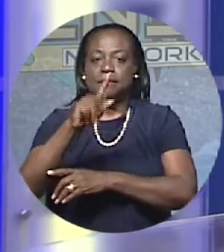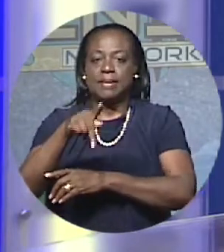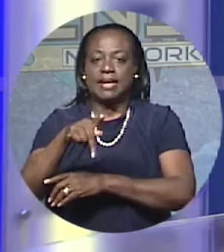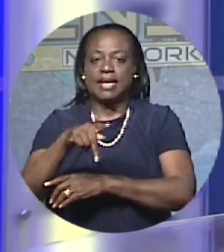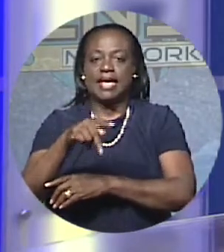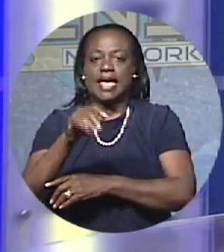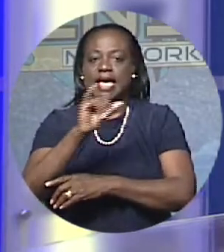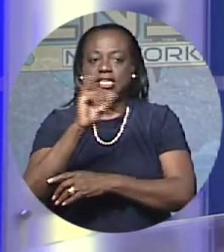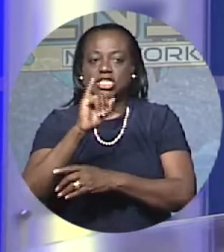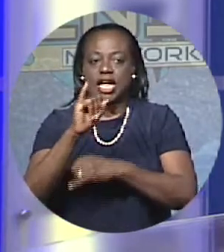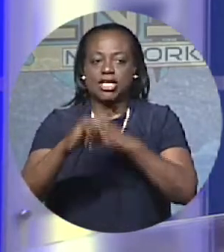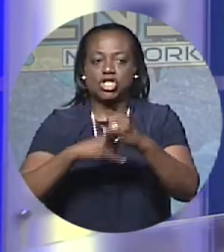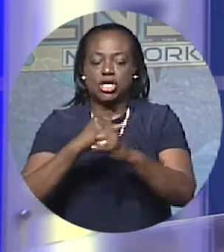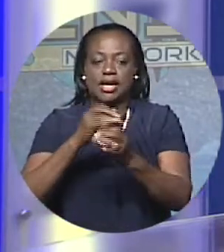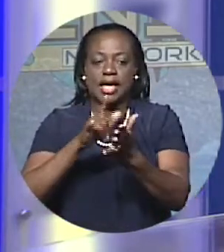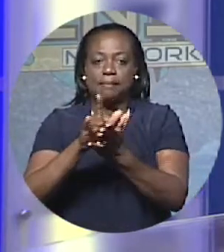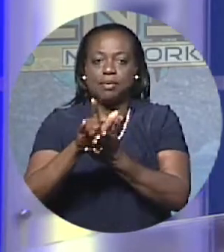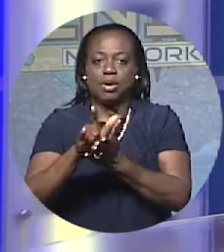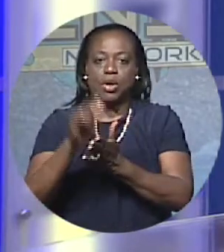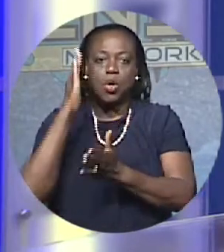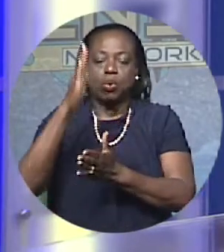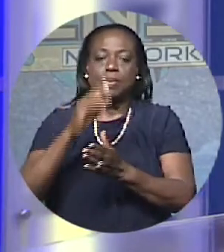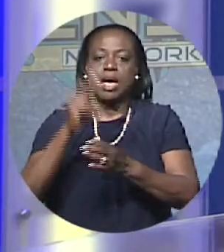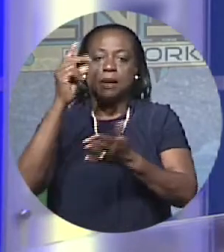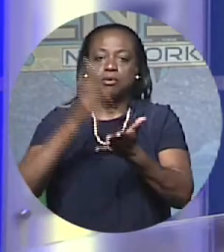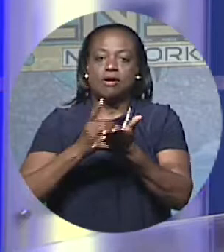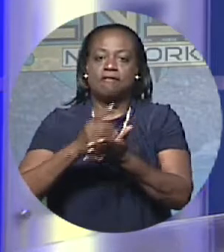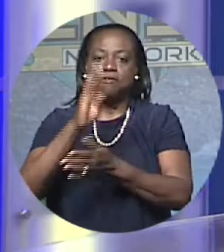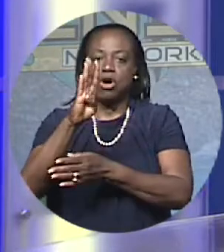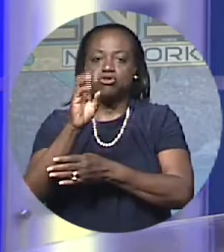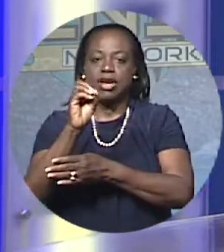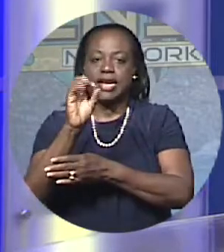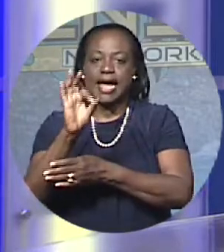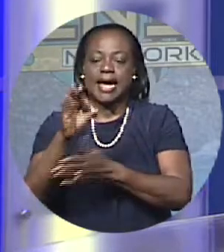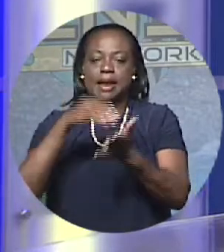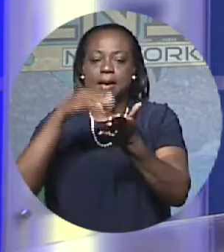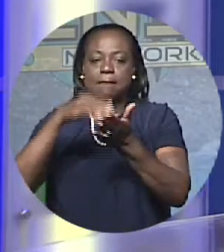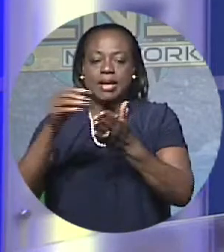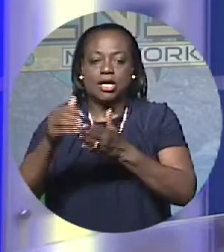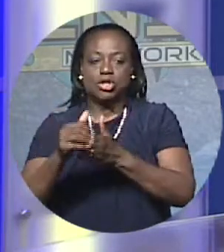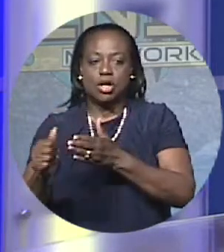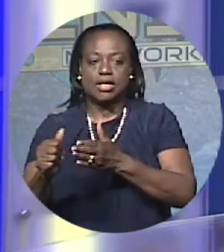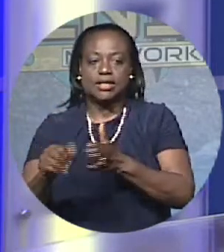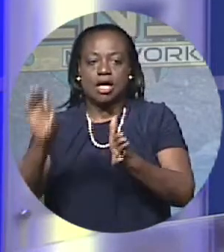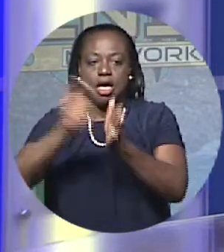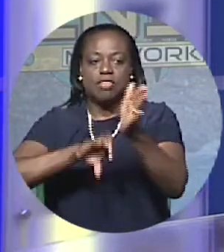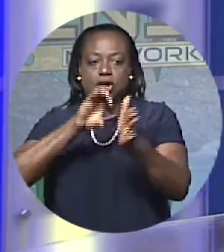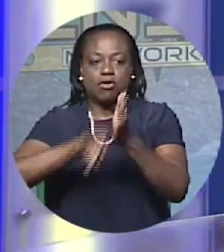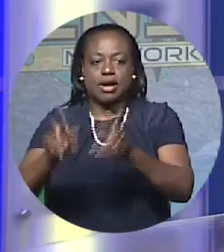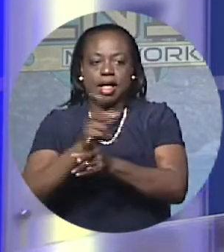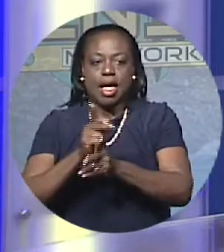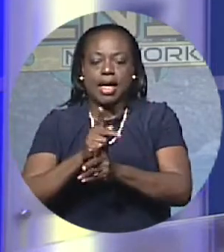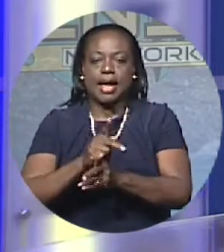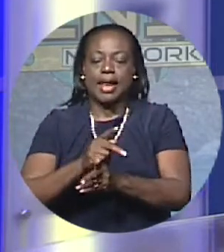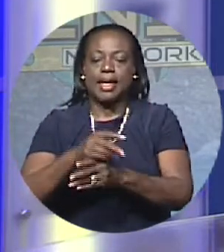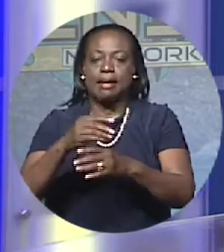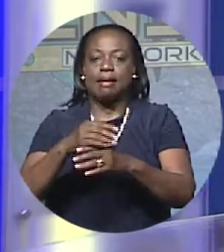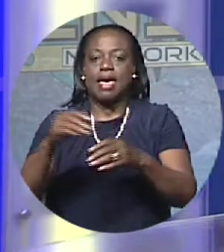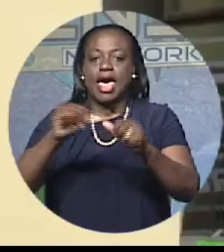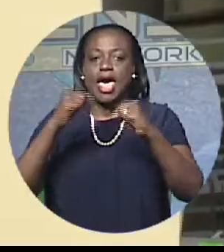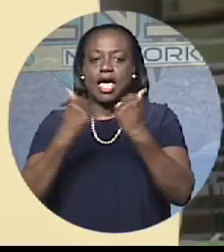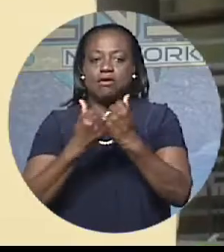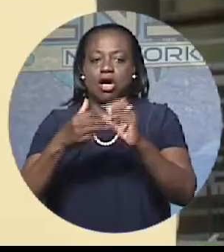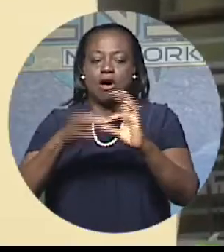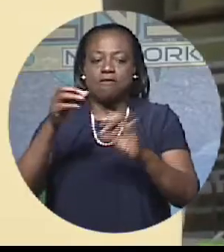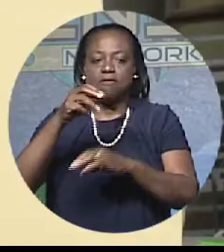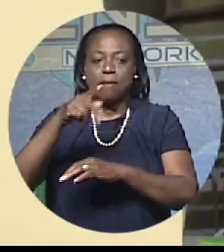upgraded to the tune of just over $409 million. The critical care block at the Princess Margaret Hospital is progressing well and